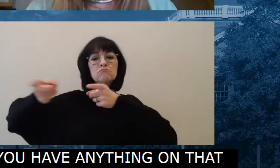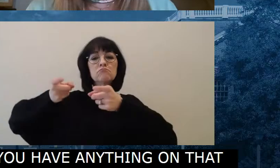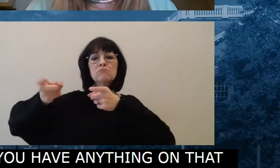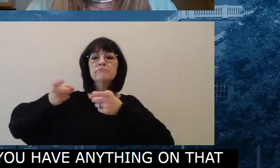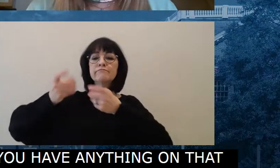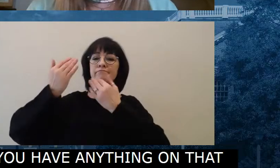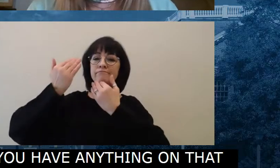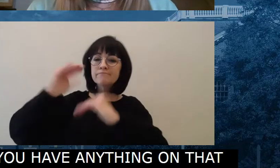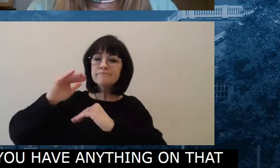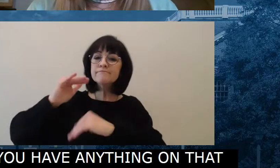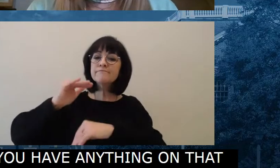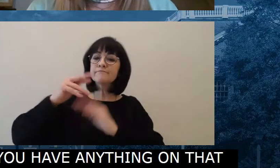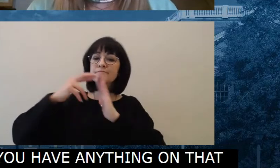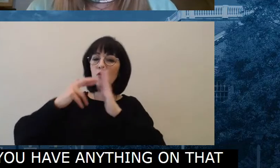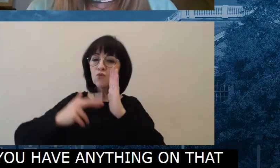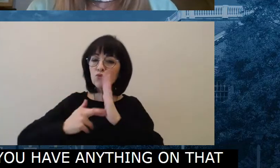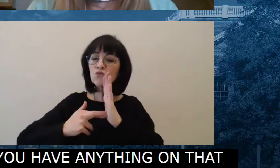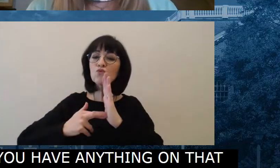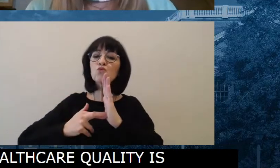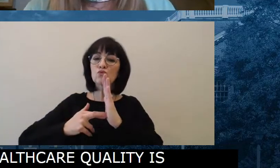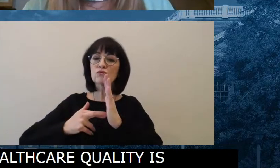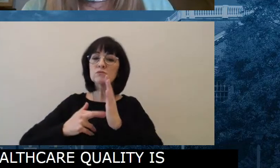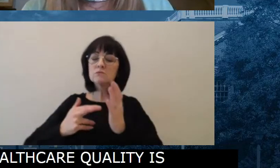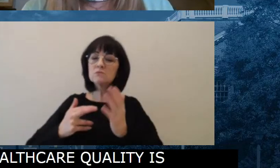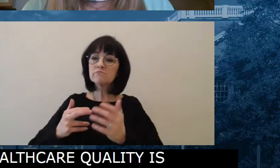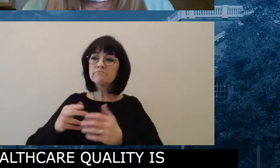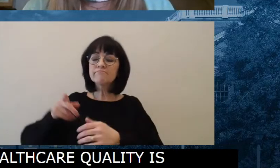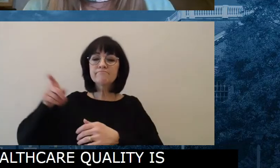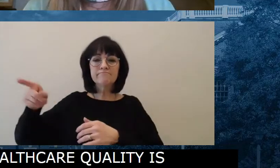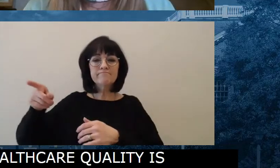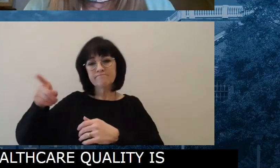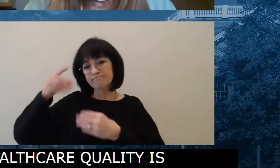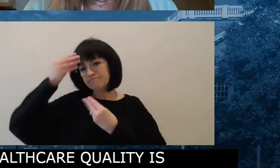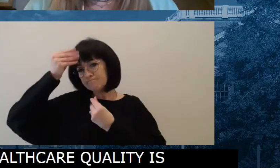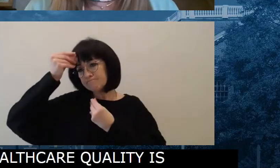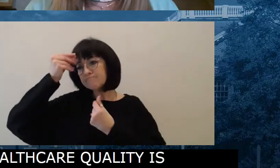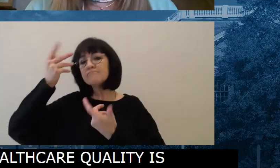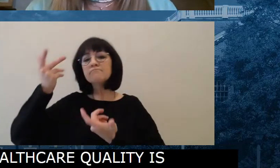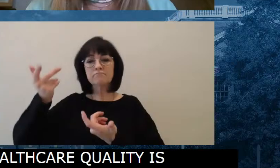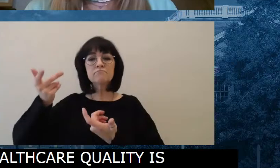visitation recommendations at this point. I also know that the federal